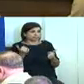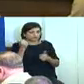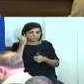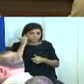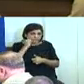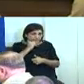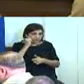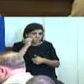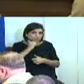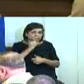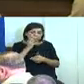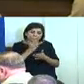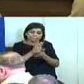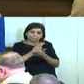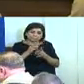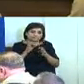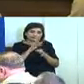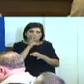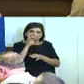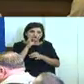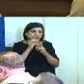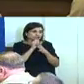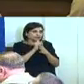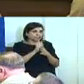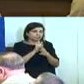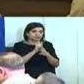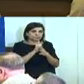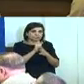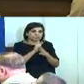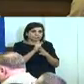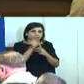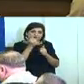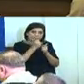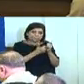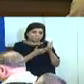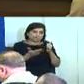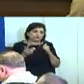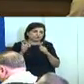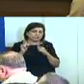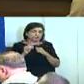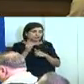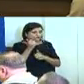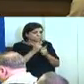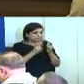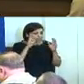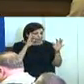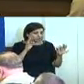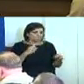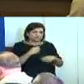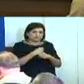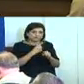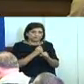day, is the Holy Spirit leading every single thing that we do, every decision we make,